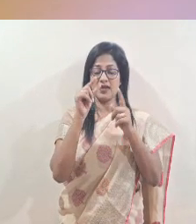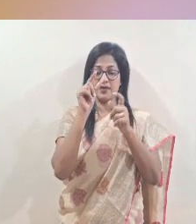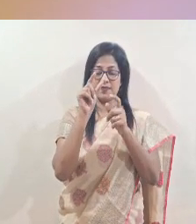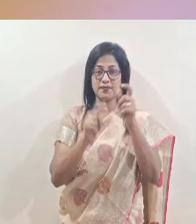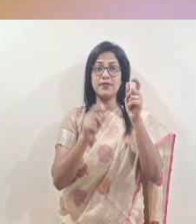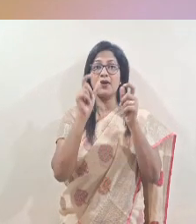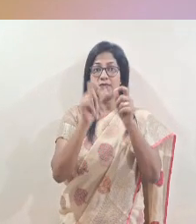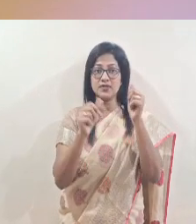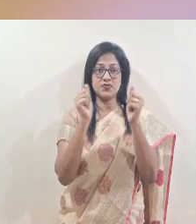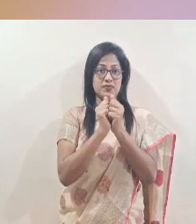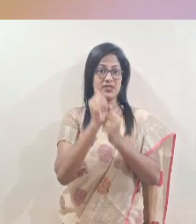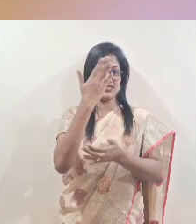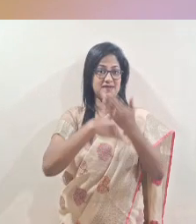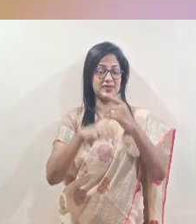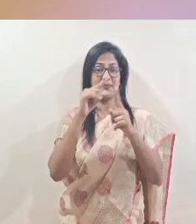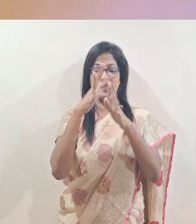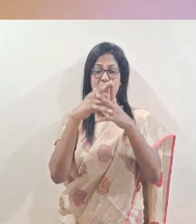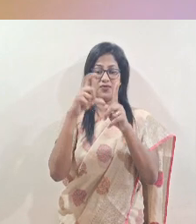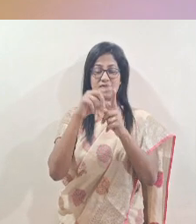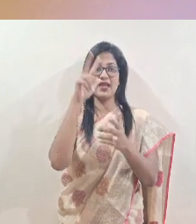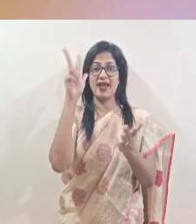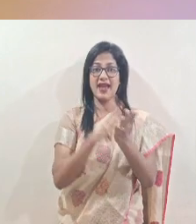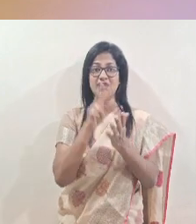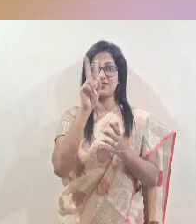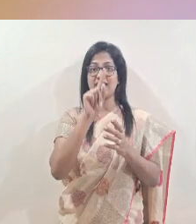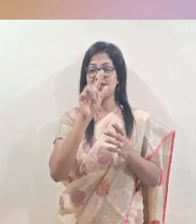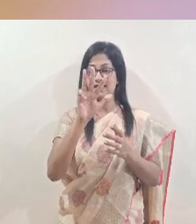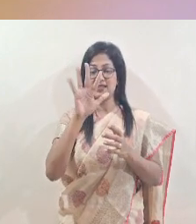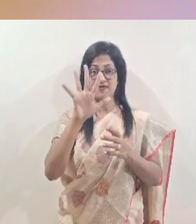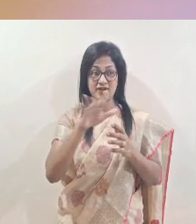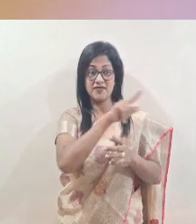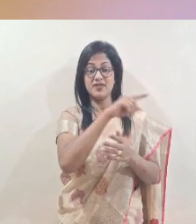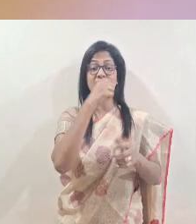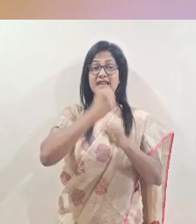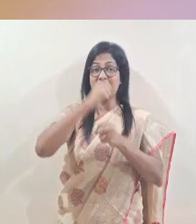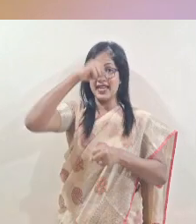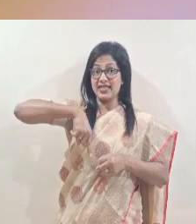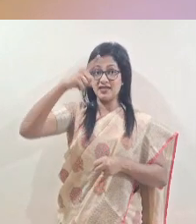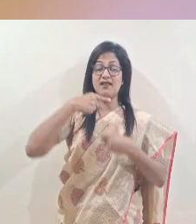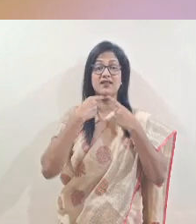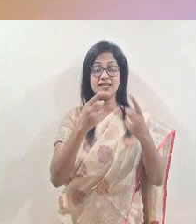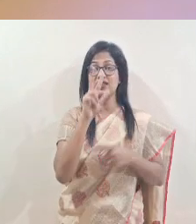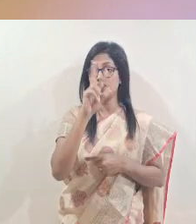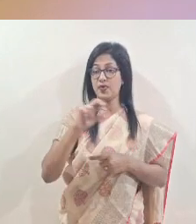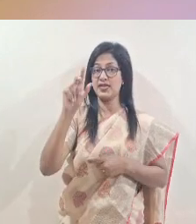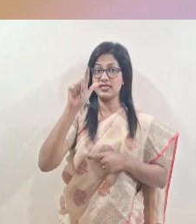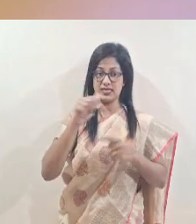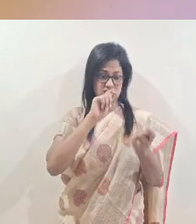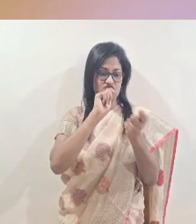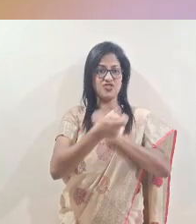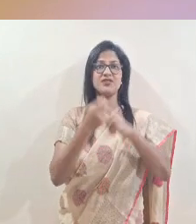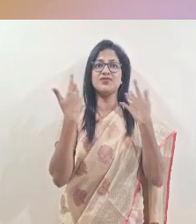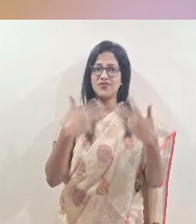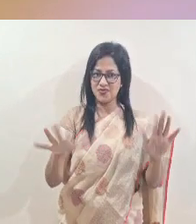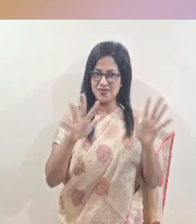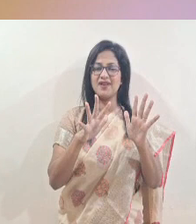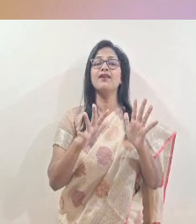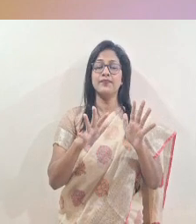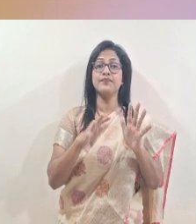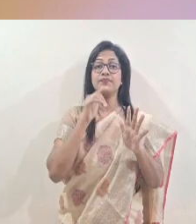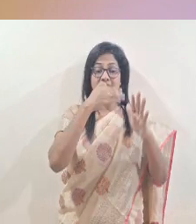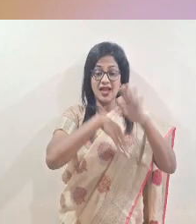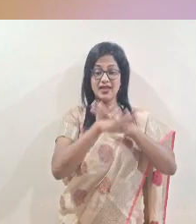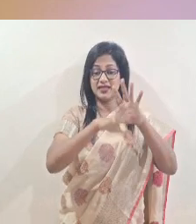of 1995, the Government of India mandated the Rights of Persons with Disabilities Act in 2016, and out